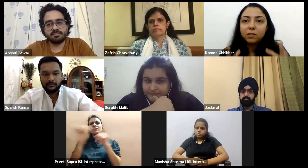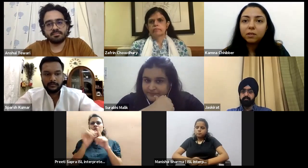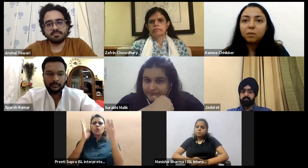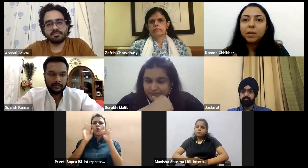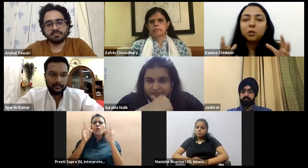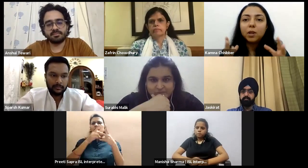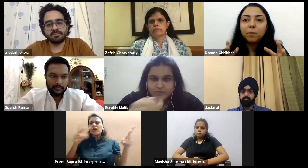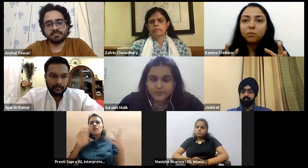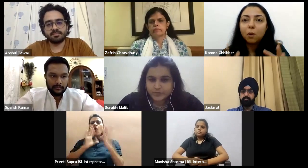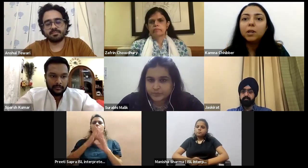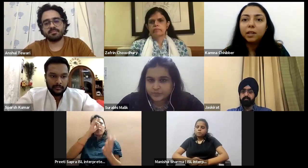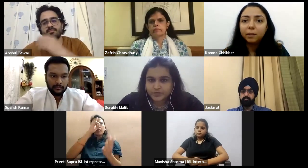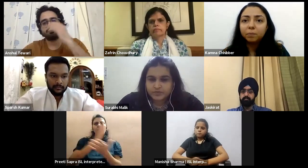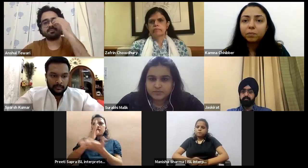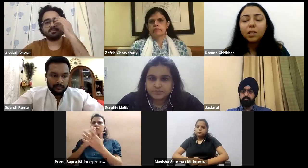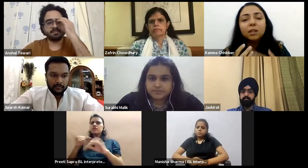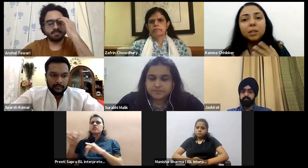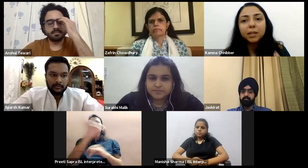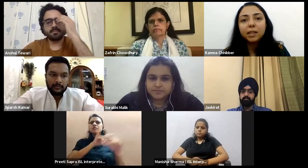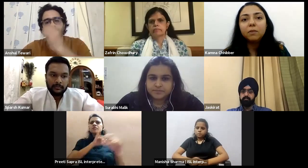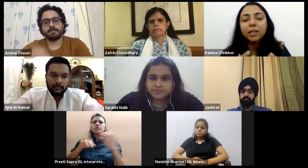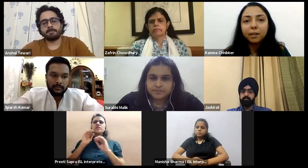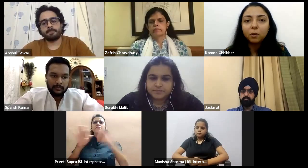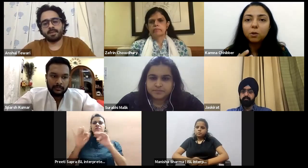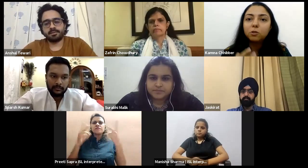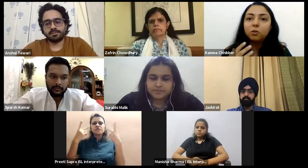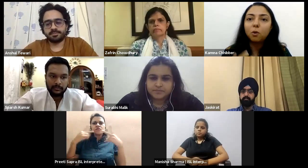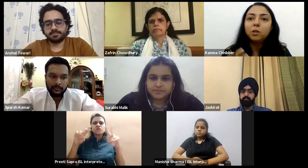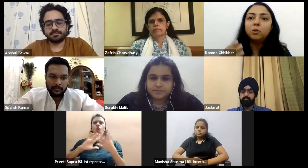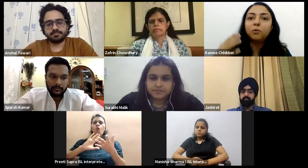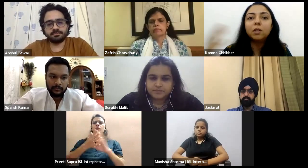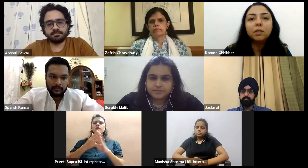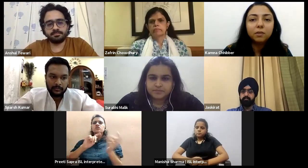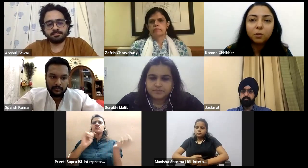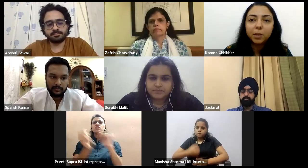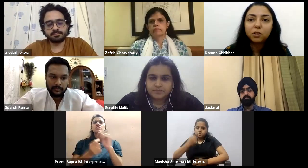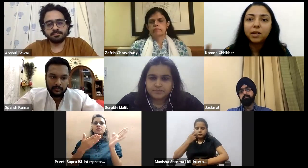belief system that you have been formulating, typically we get also drawn to